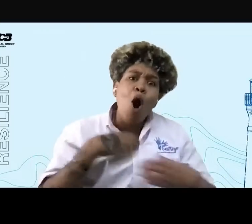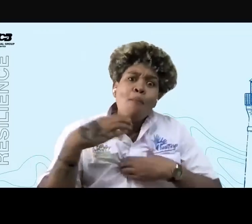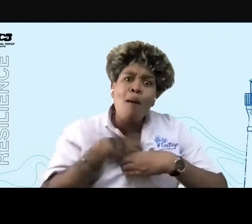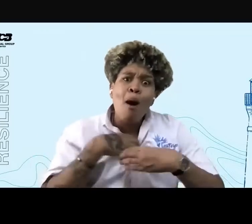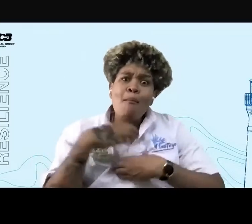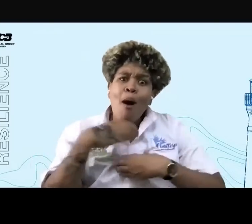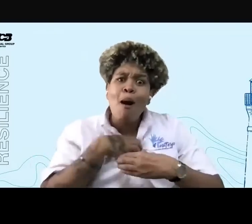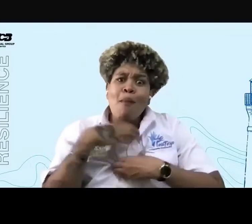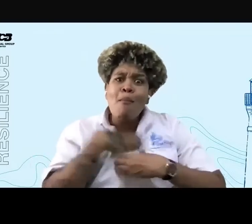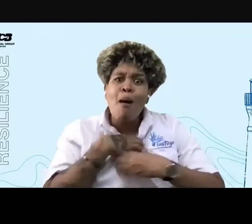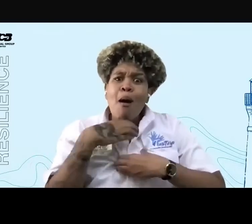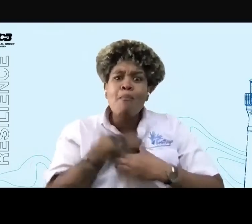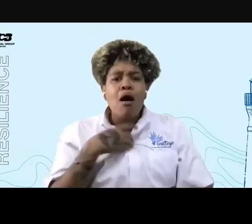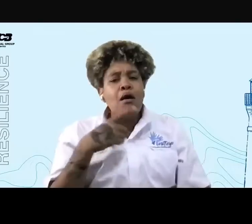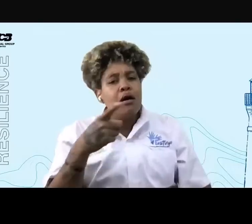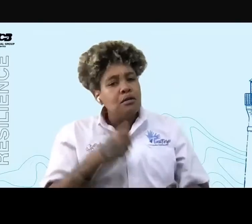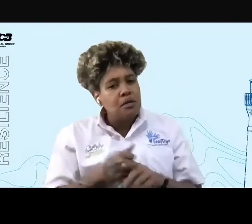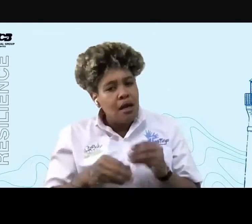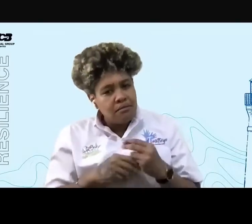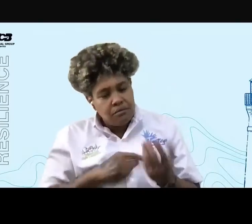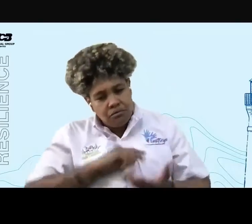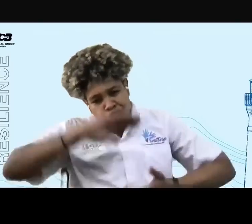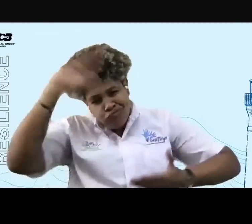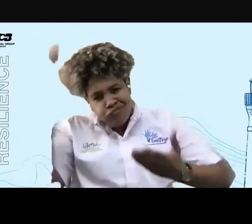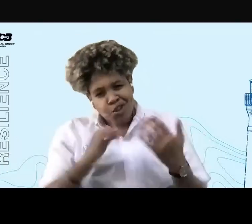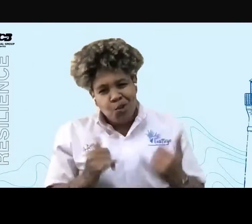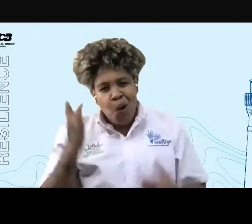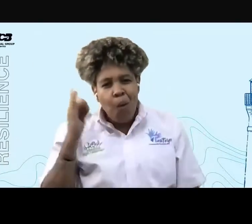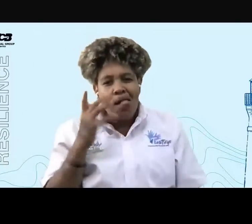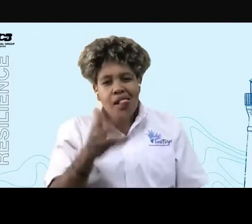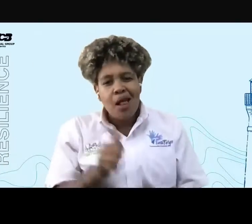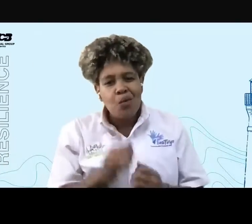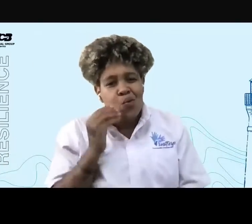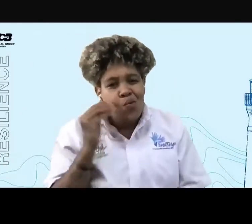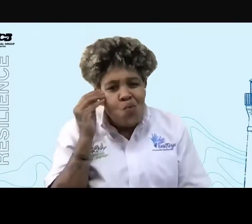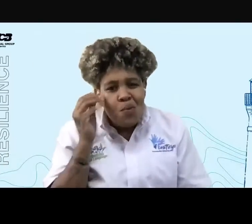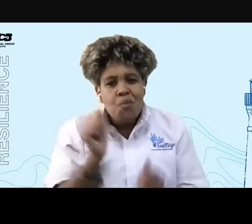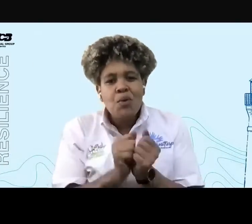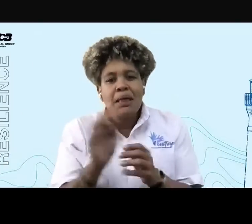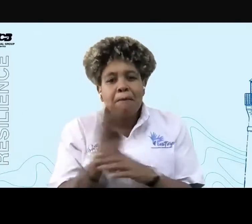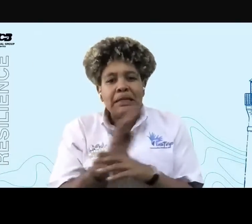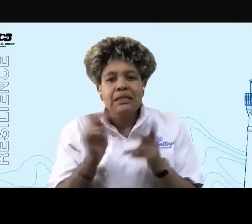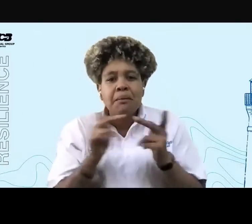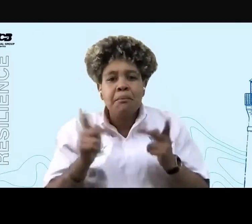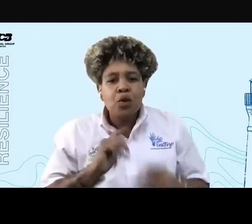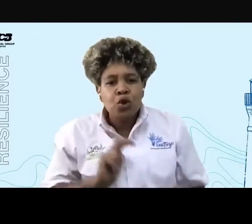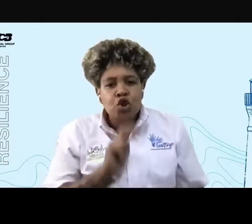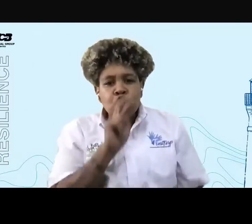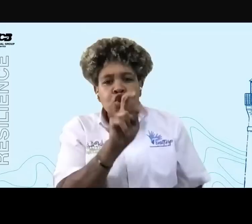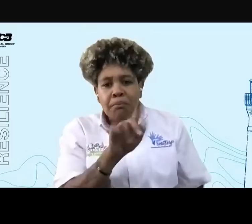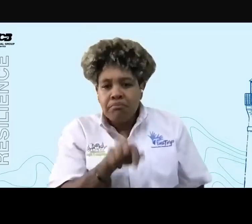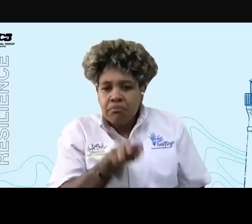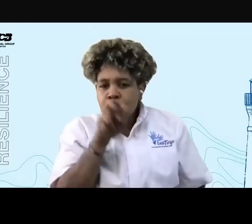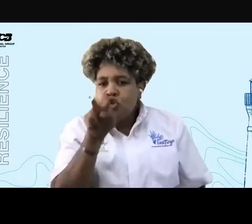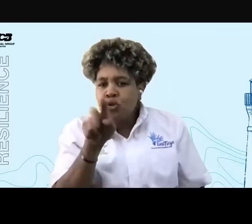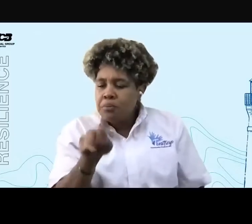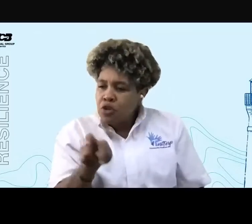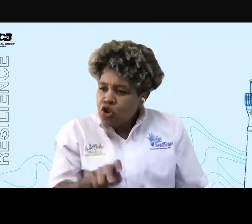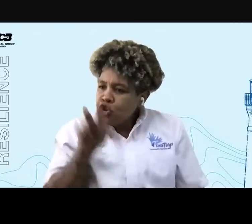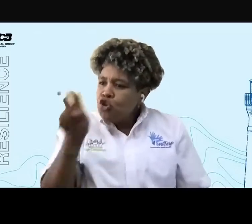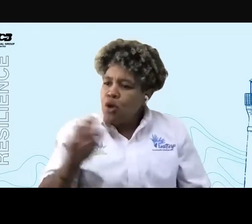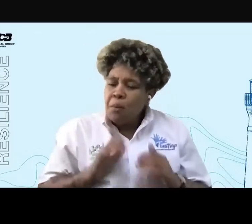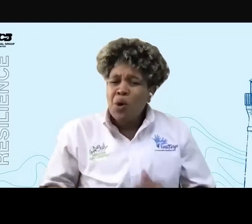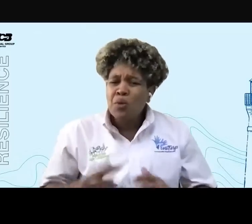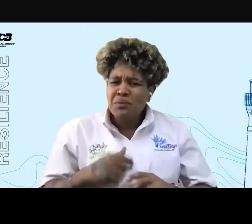present with customers at their home, at their business place. We're in the field, and we're dealing